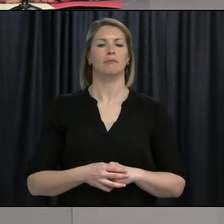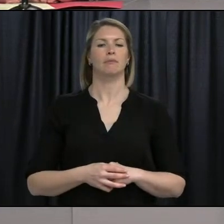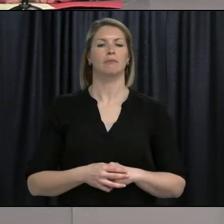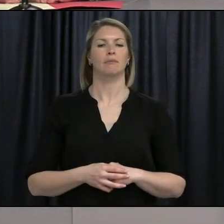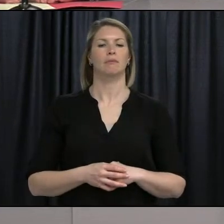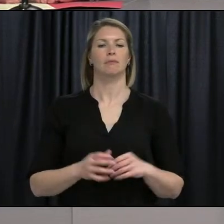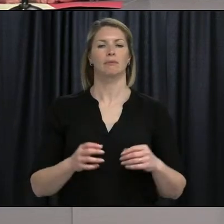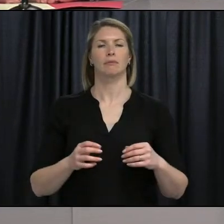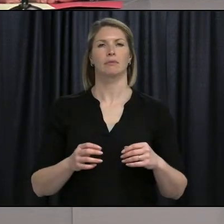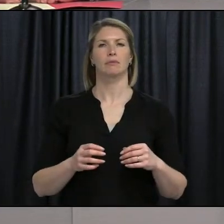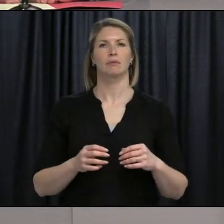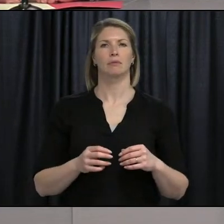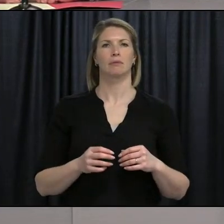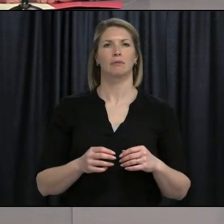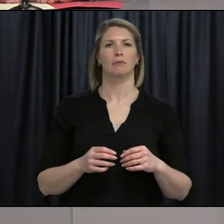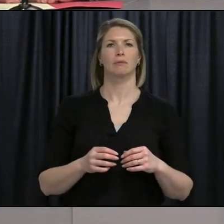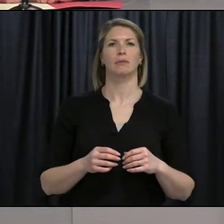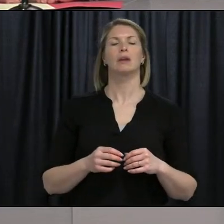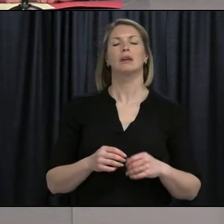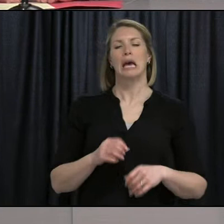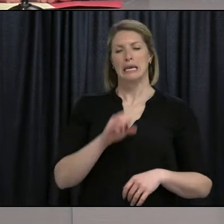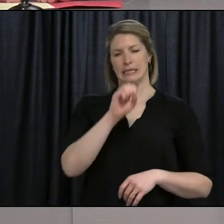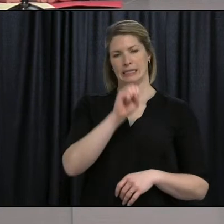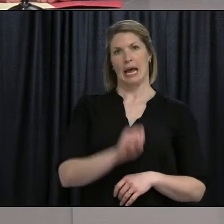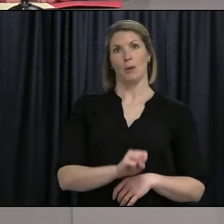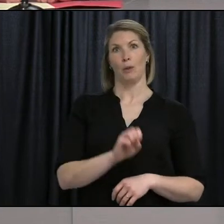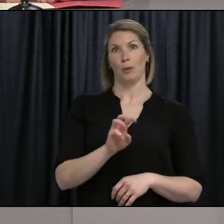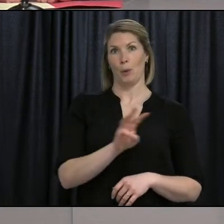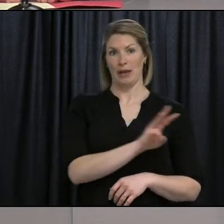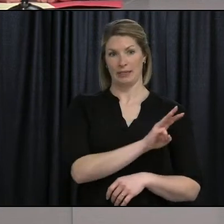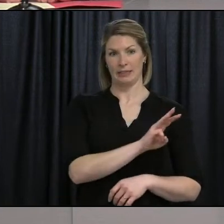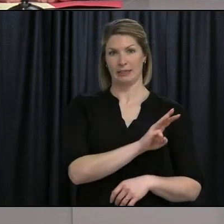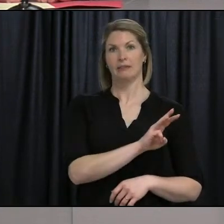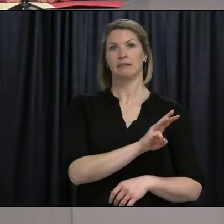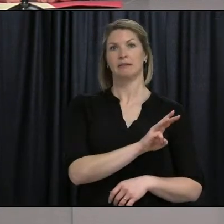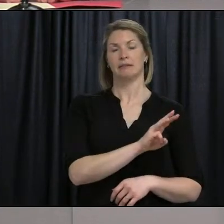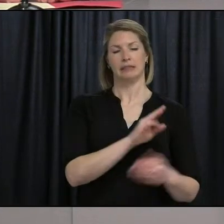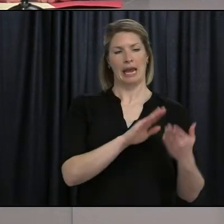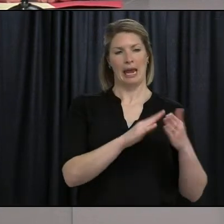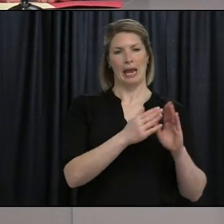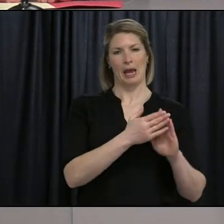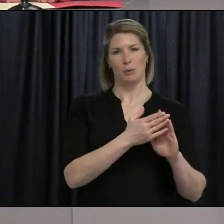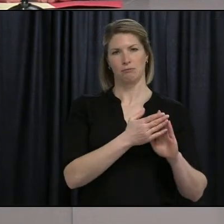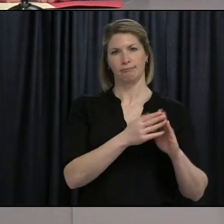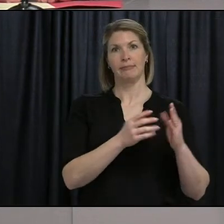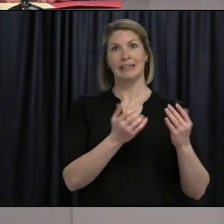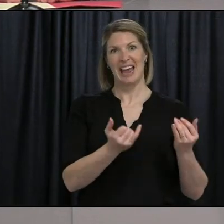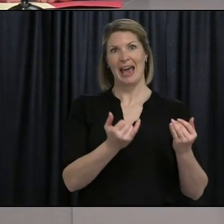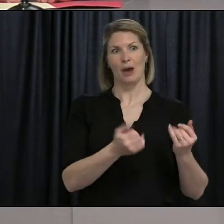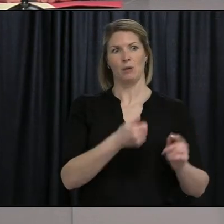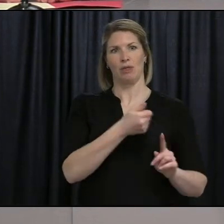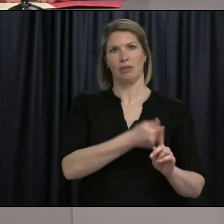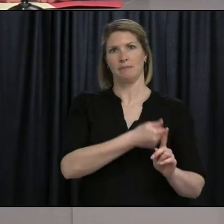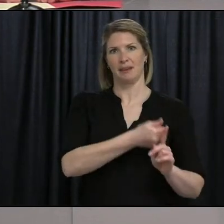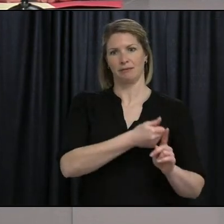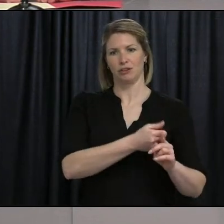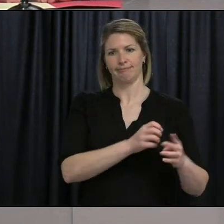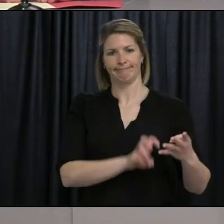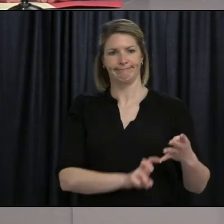level 4 on the southwest coast, those measures will be reviewed in about a week's time. Why are